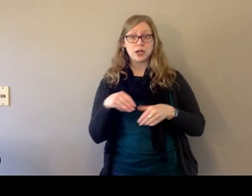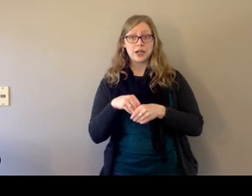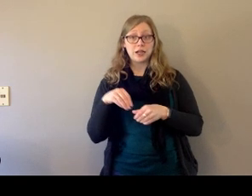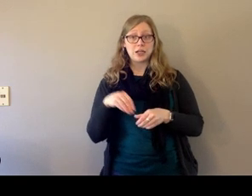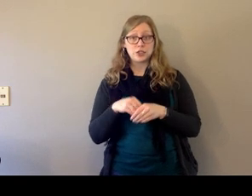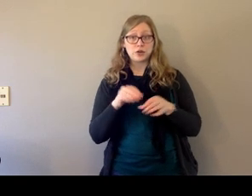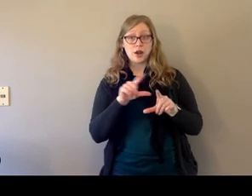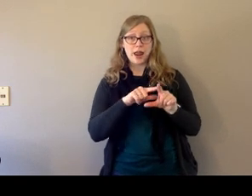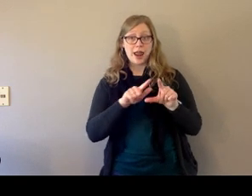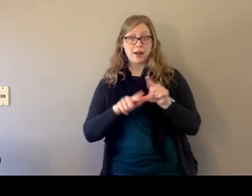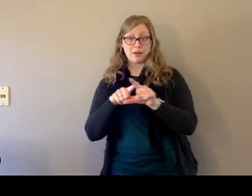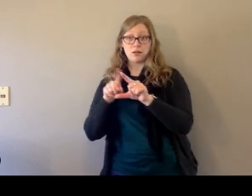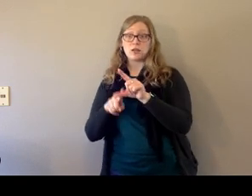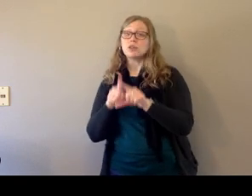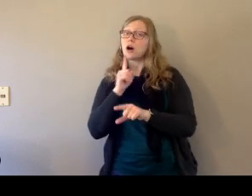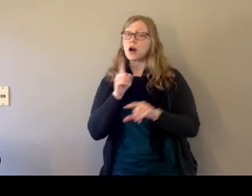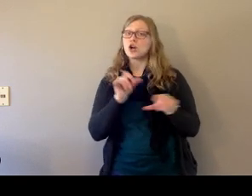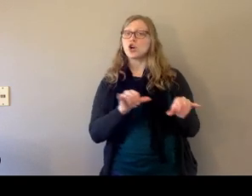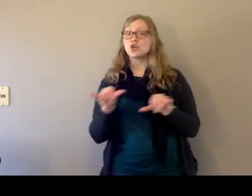that the